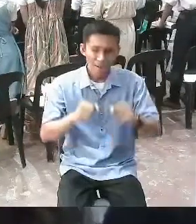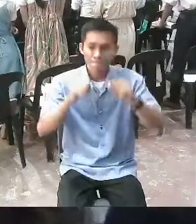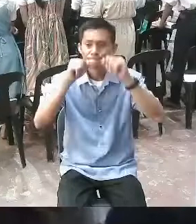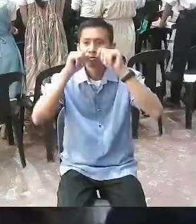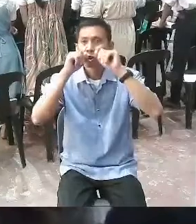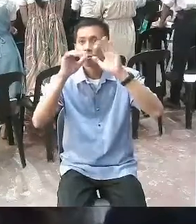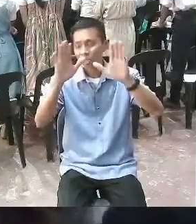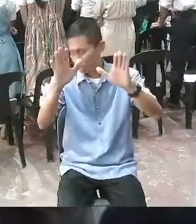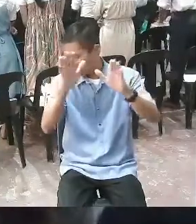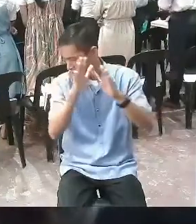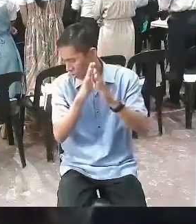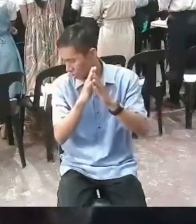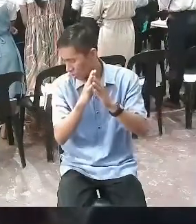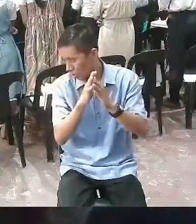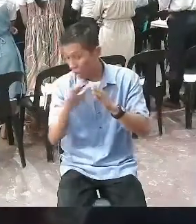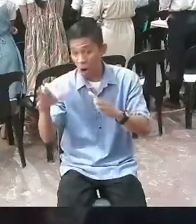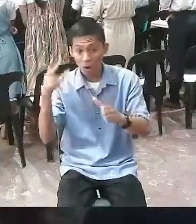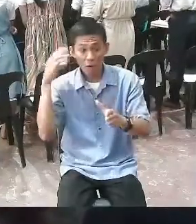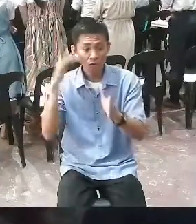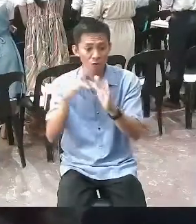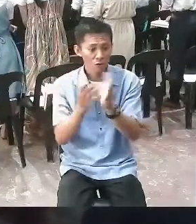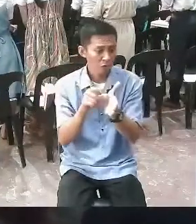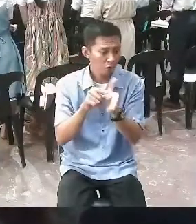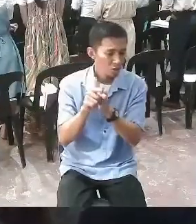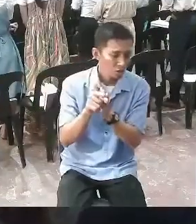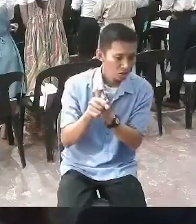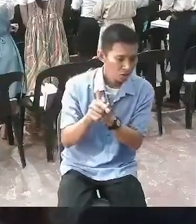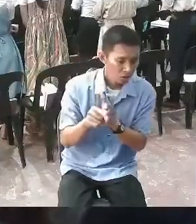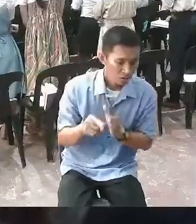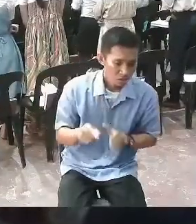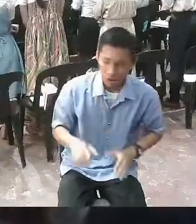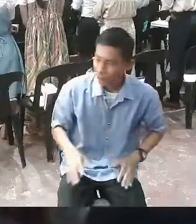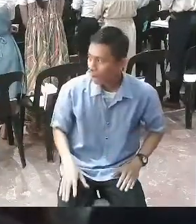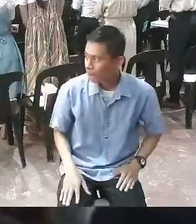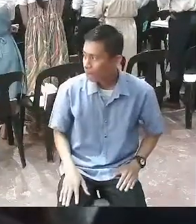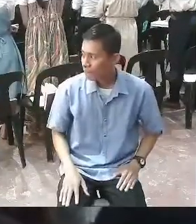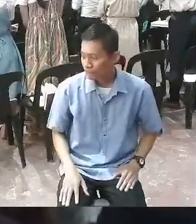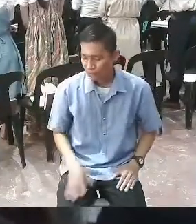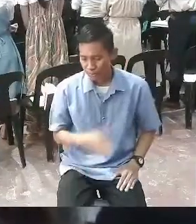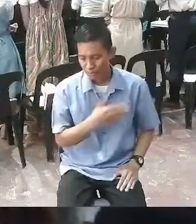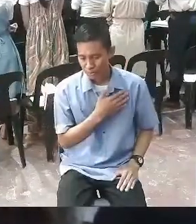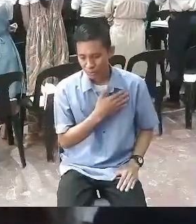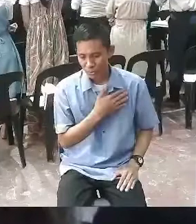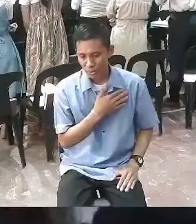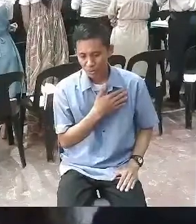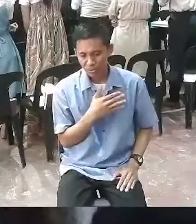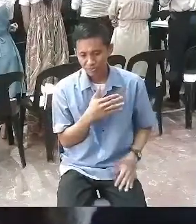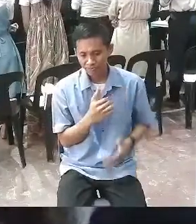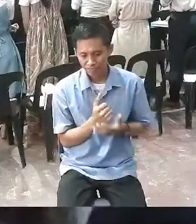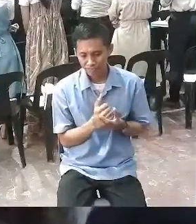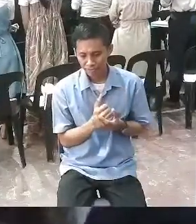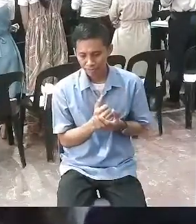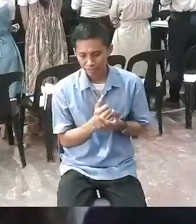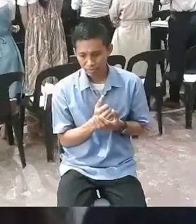that next word, impute sin, okay?